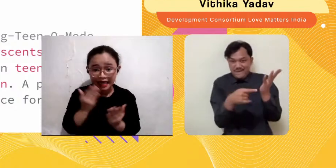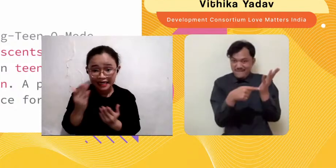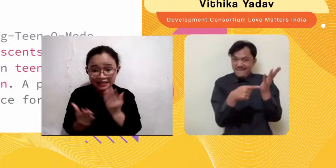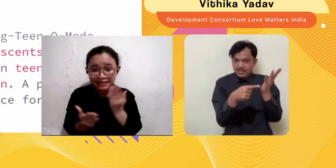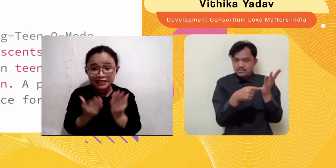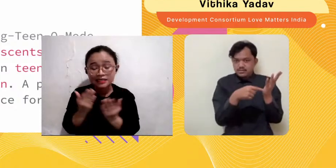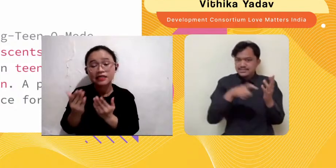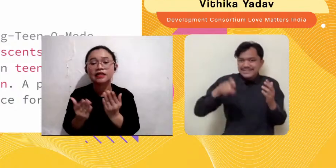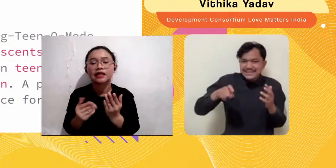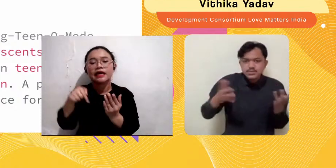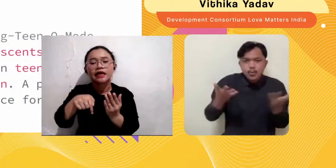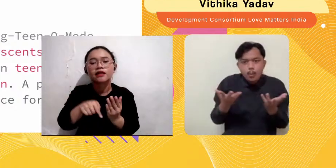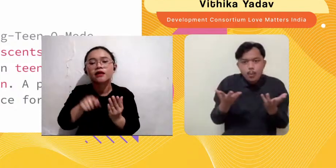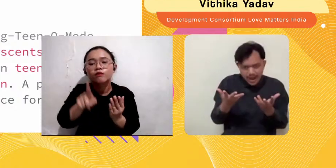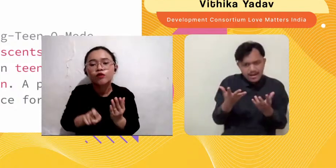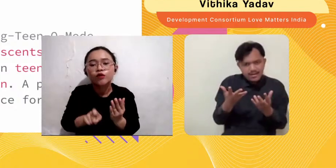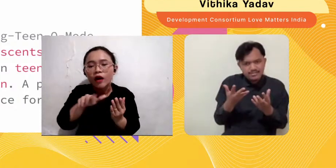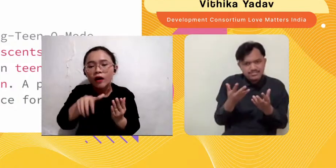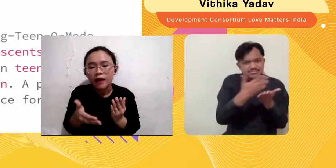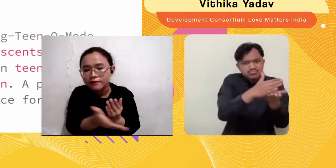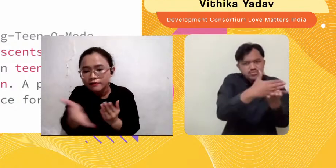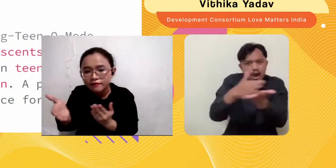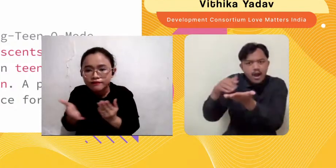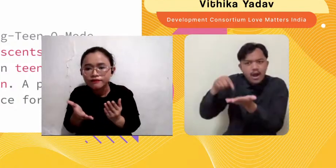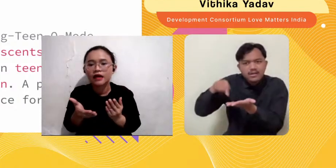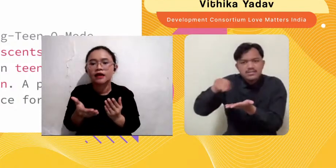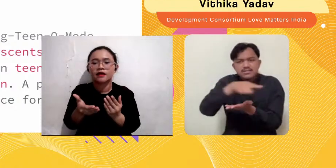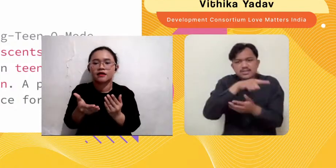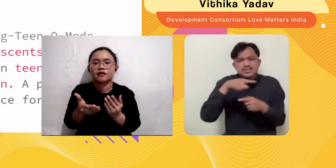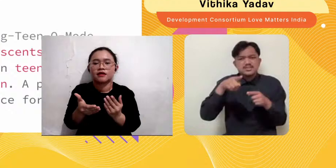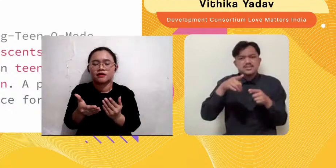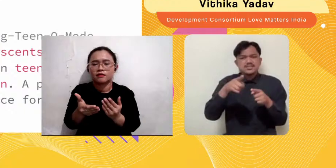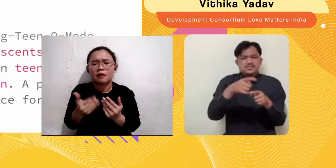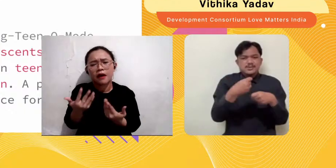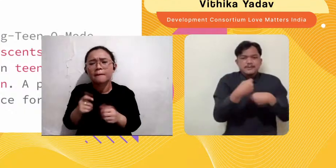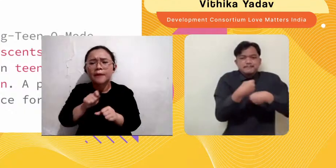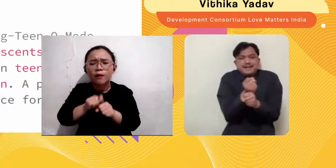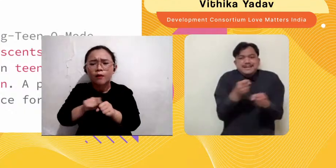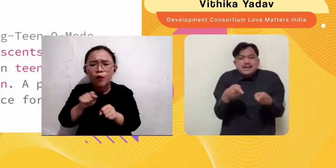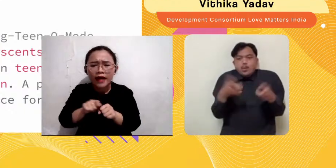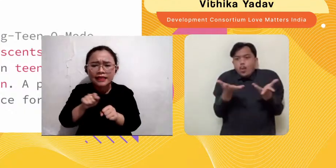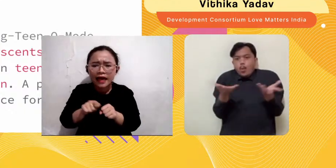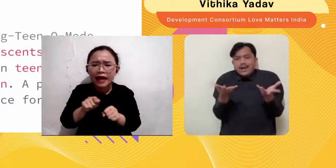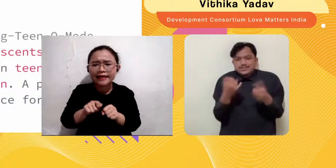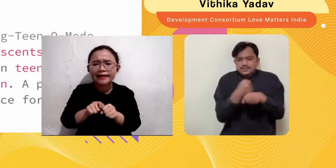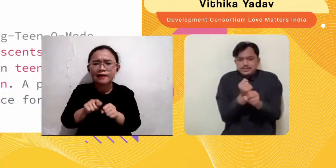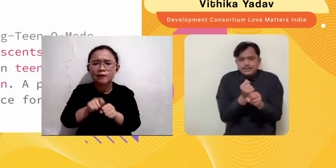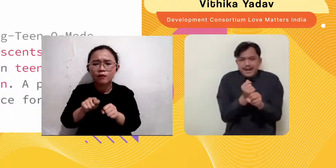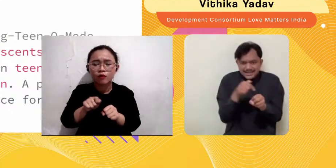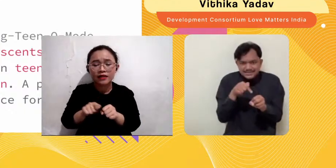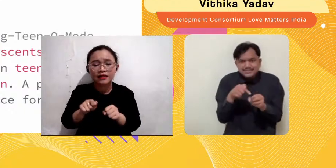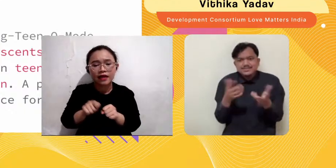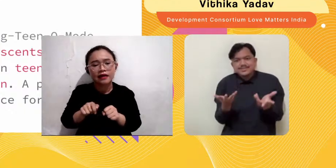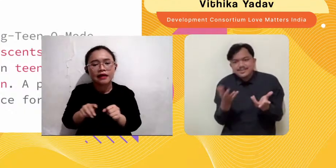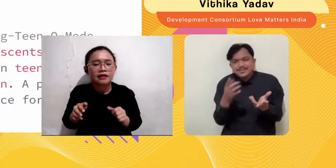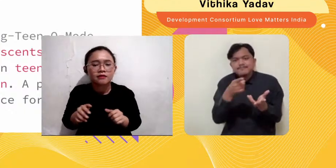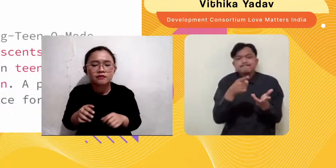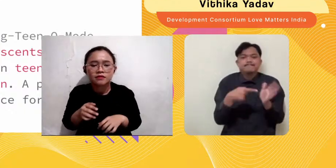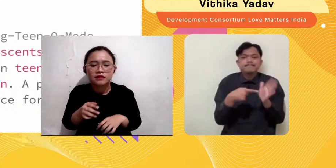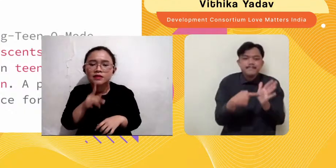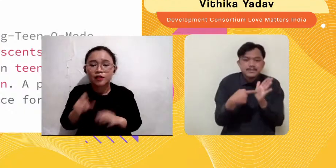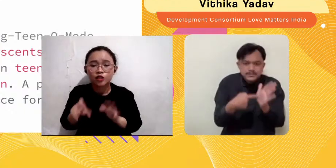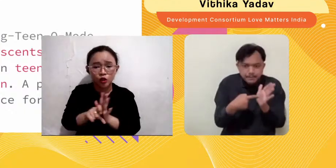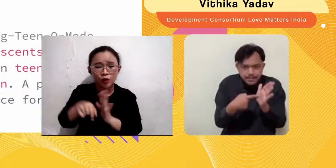And keeping that in mind, we also looked at the popularity of podcast world. And while we have done radio